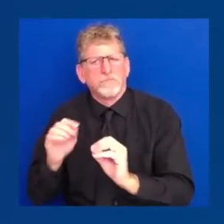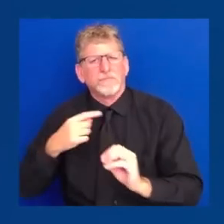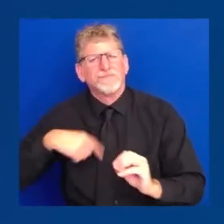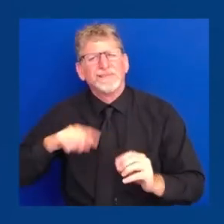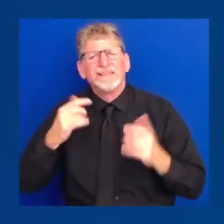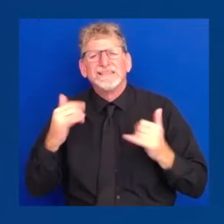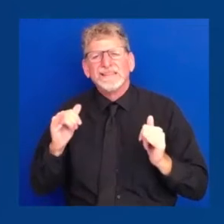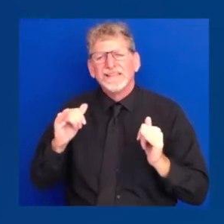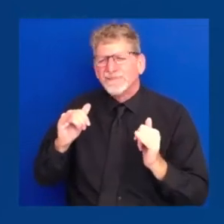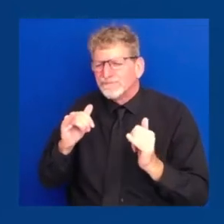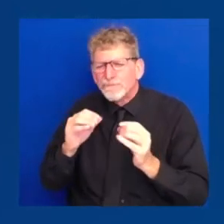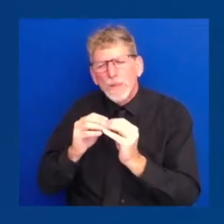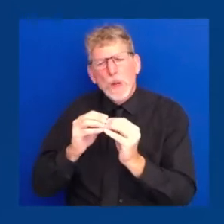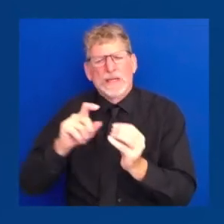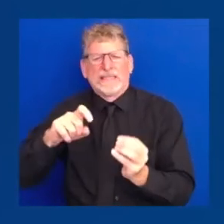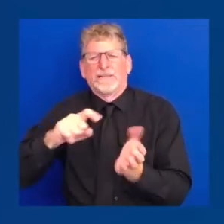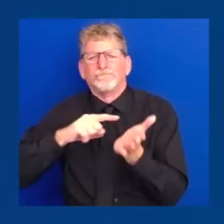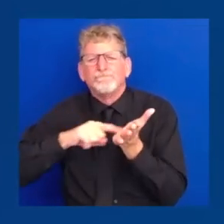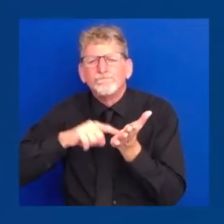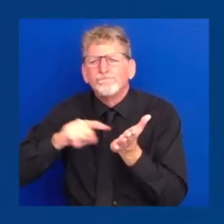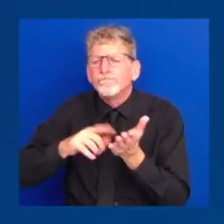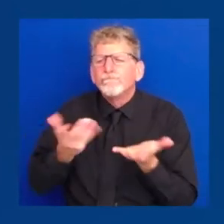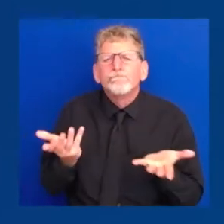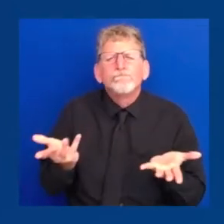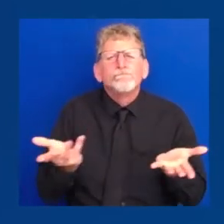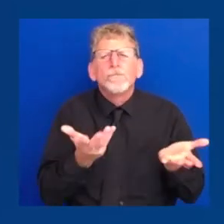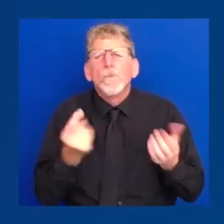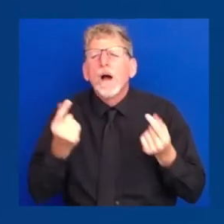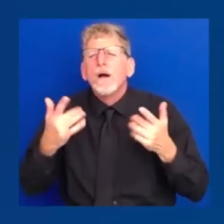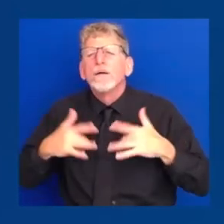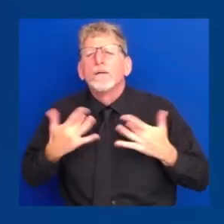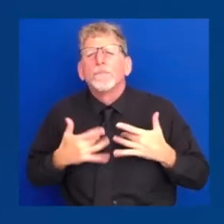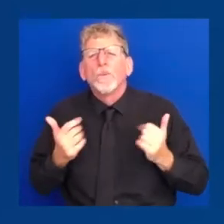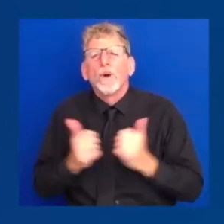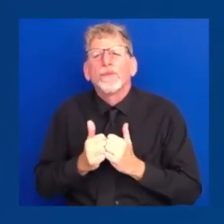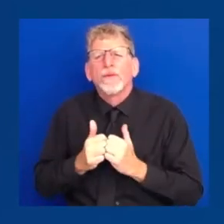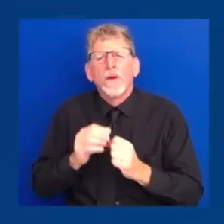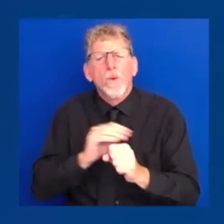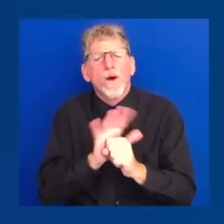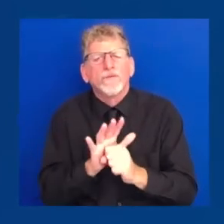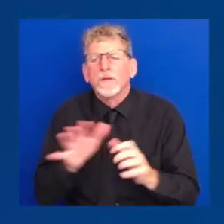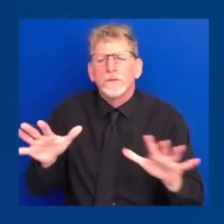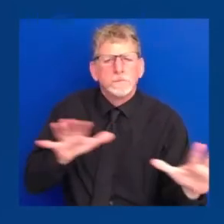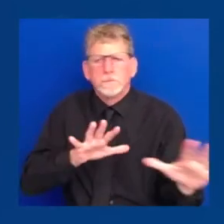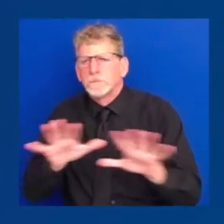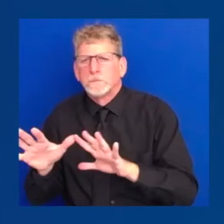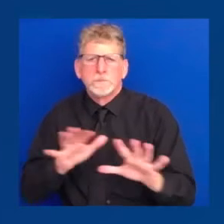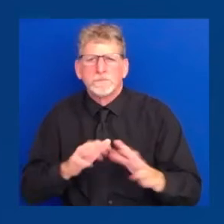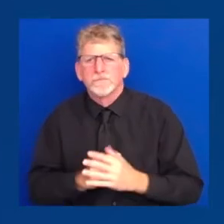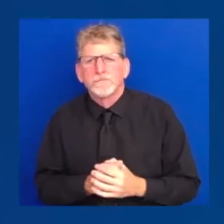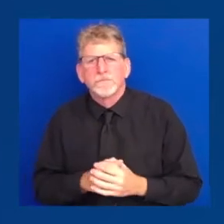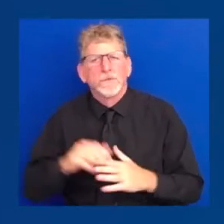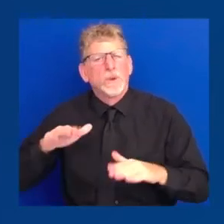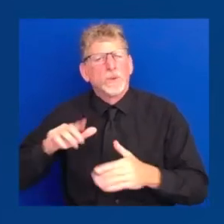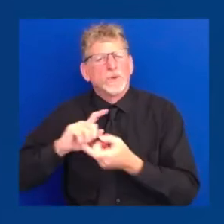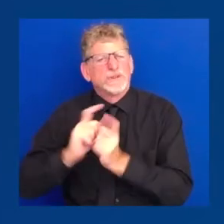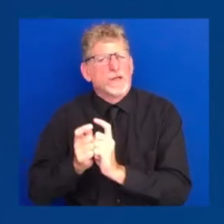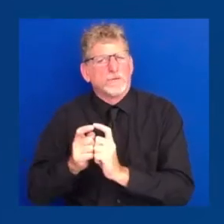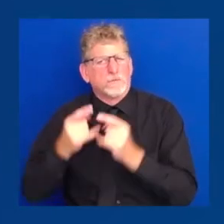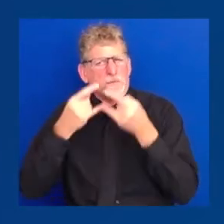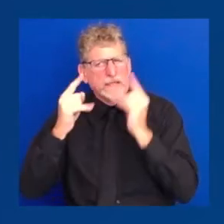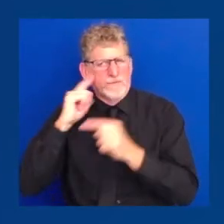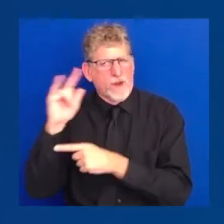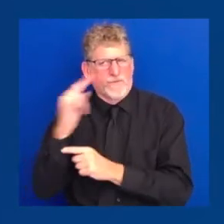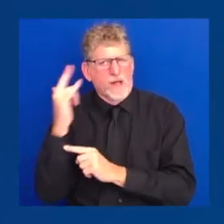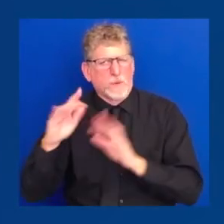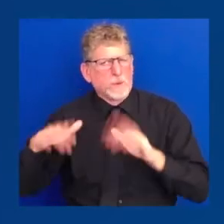virus. So no change, but an evaluation taking place at this point. Dr. Walensky? Yeah, thank you for that question, Jeremy. We always prefer to